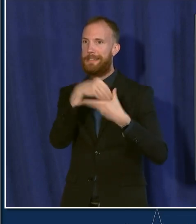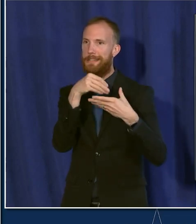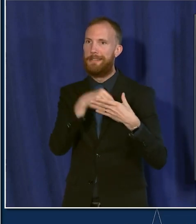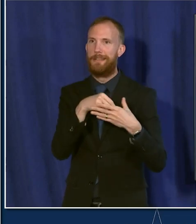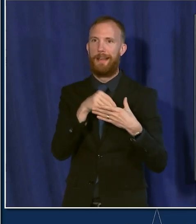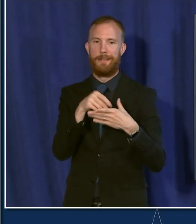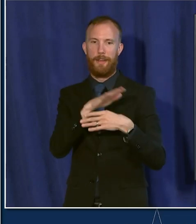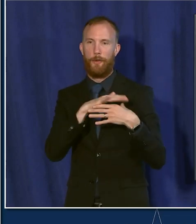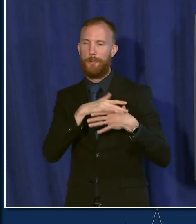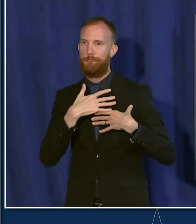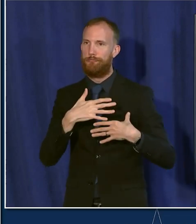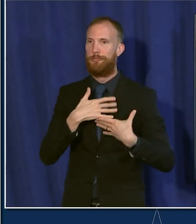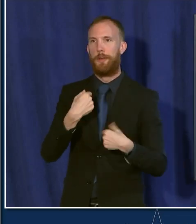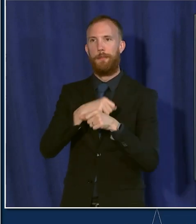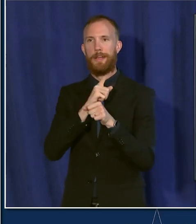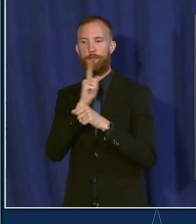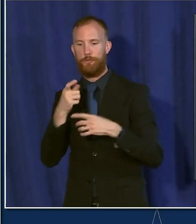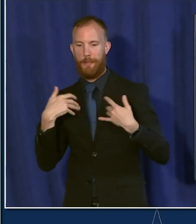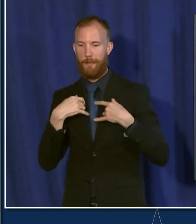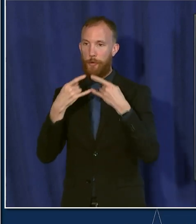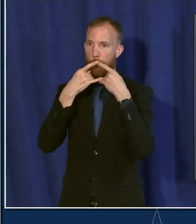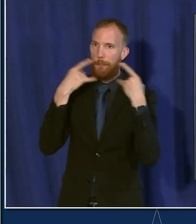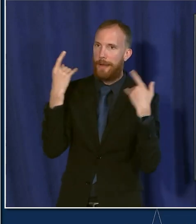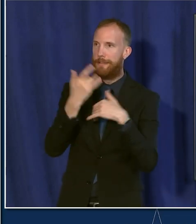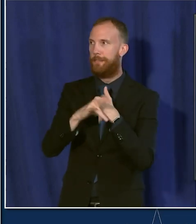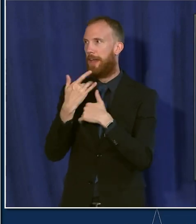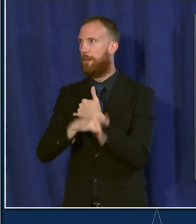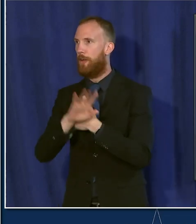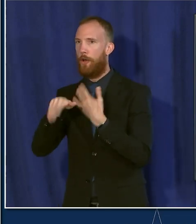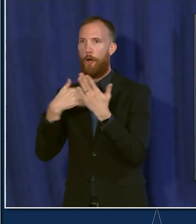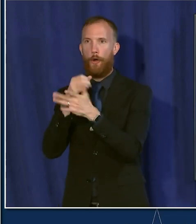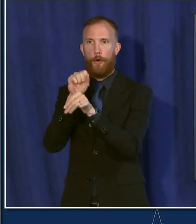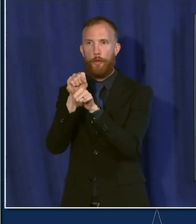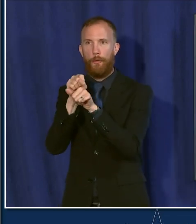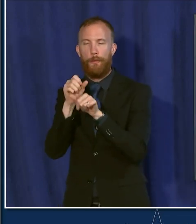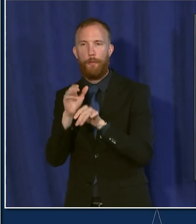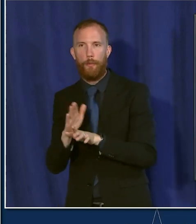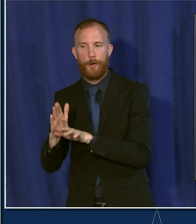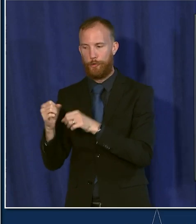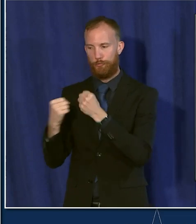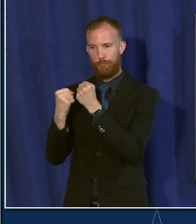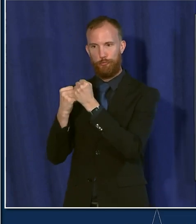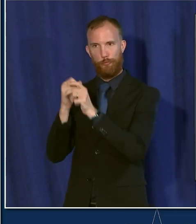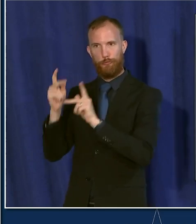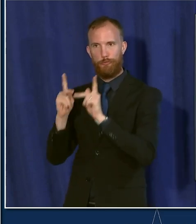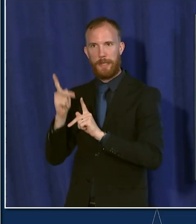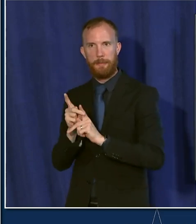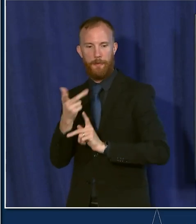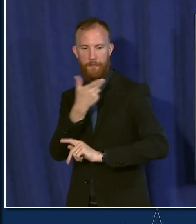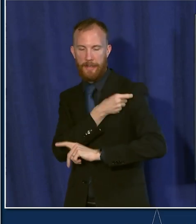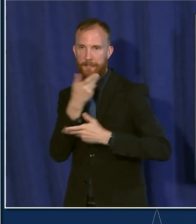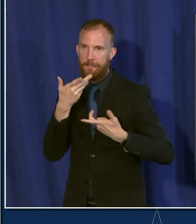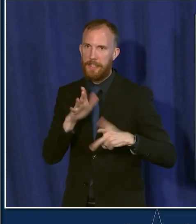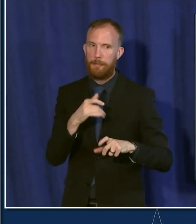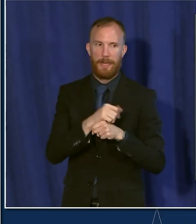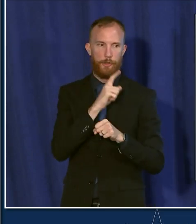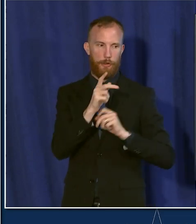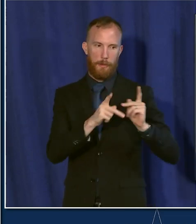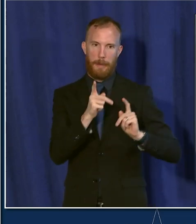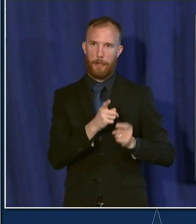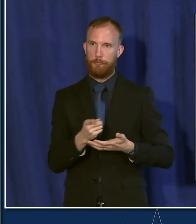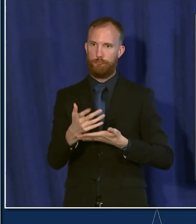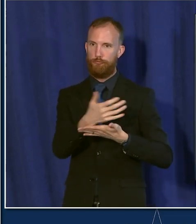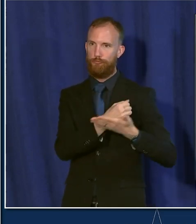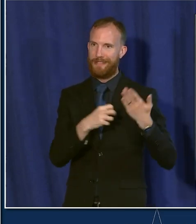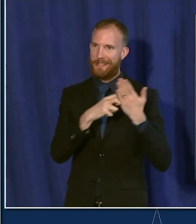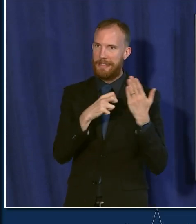things with making masks available and making sure that all of their backstage workers are vaccinated and ensuring that the ticket takers are tested, and have really gone,